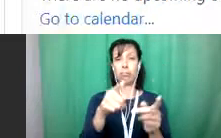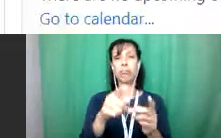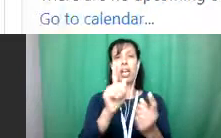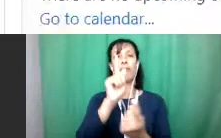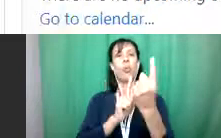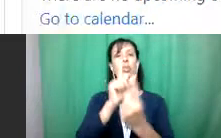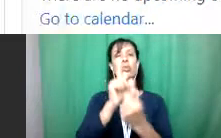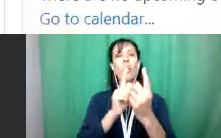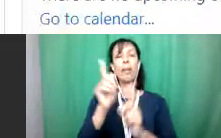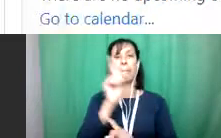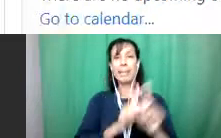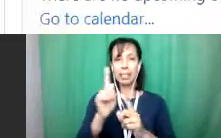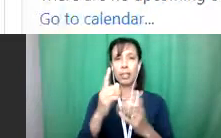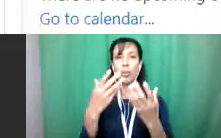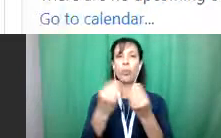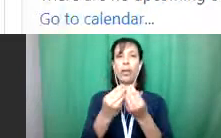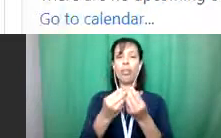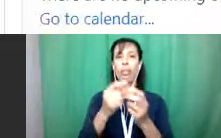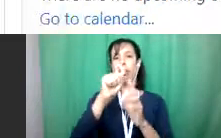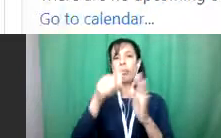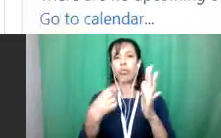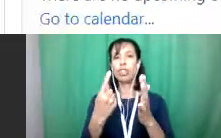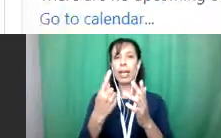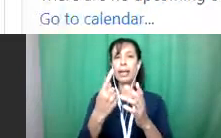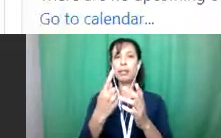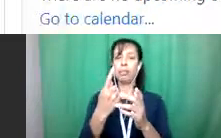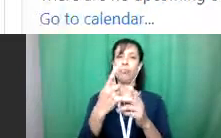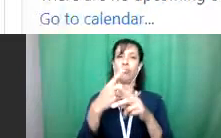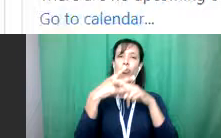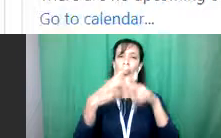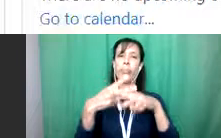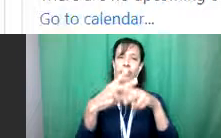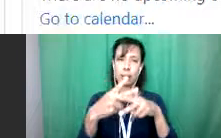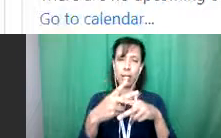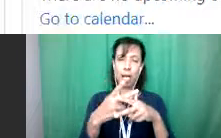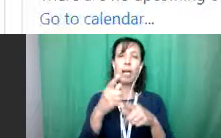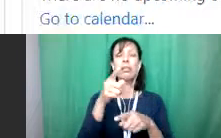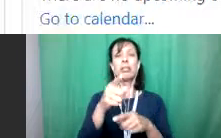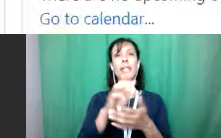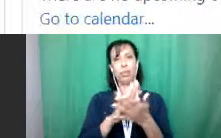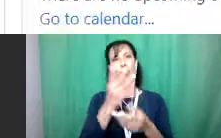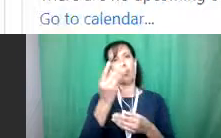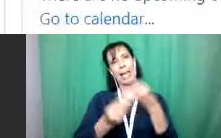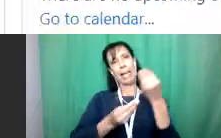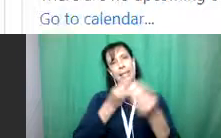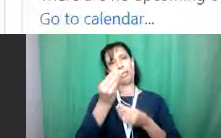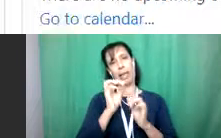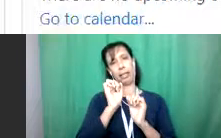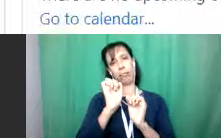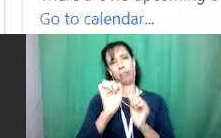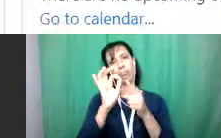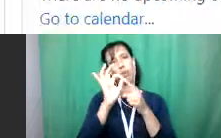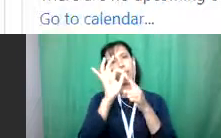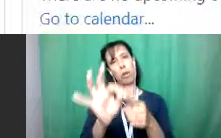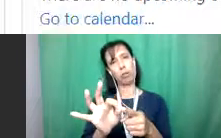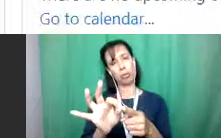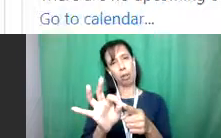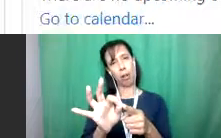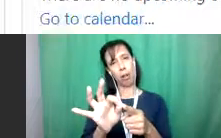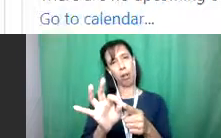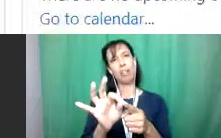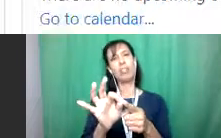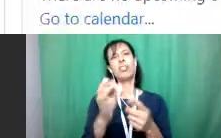supervisor, and you will talk about your proposal. So you'll talk about what you're going to do your research into, what you're